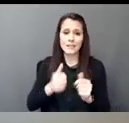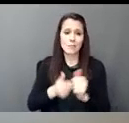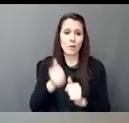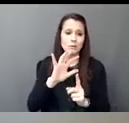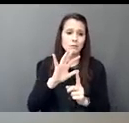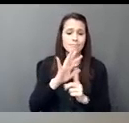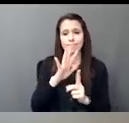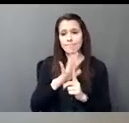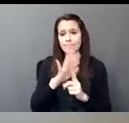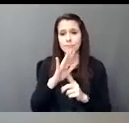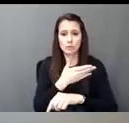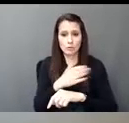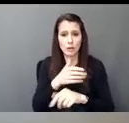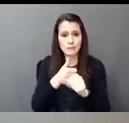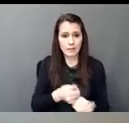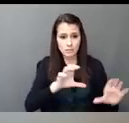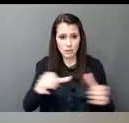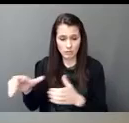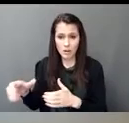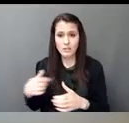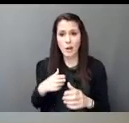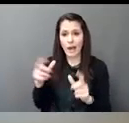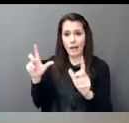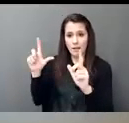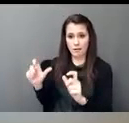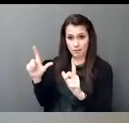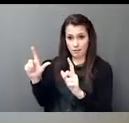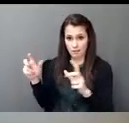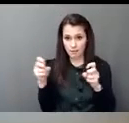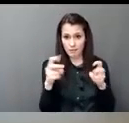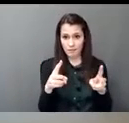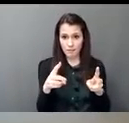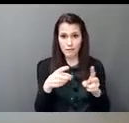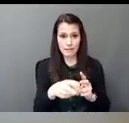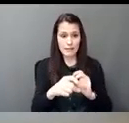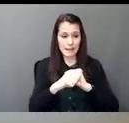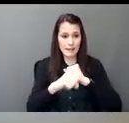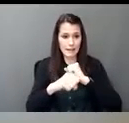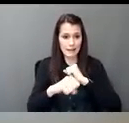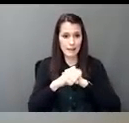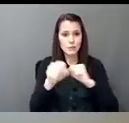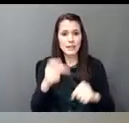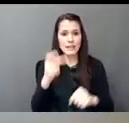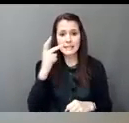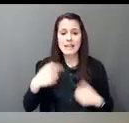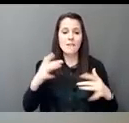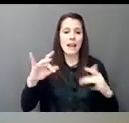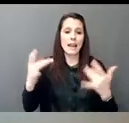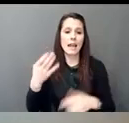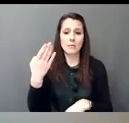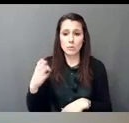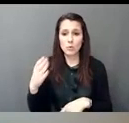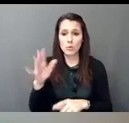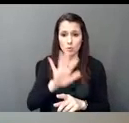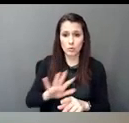a screen capture, grabbed this advertisement, and the reason I have it here is because it has a light blue background and